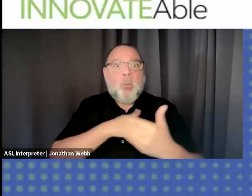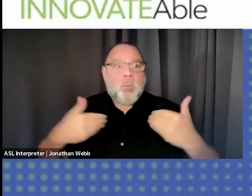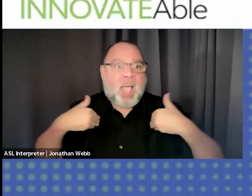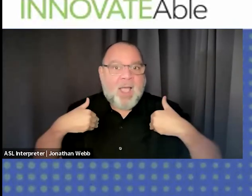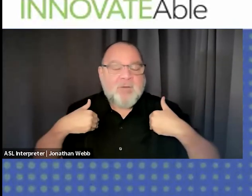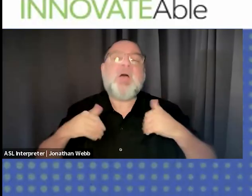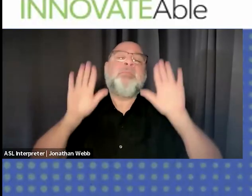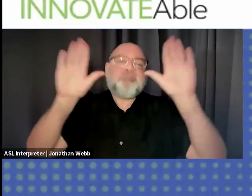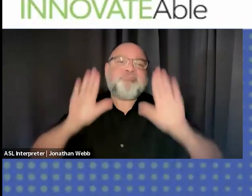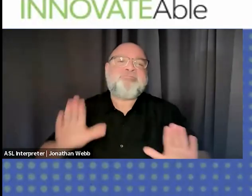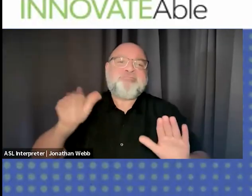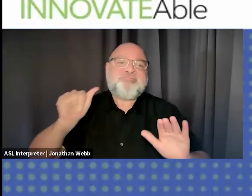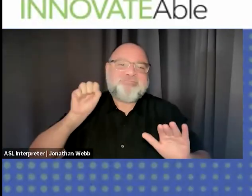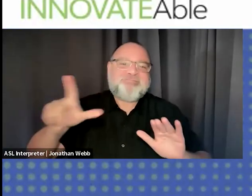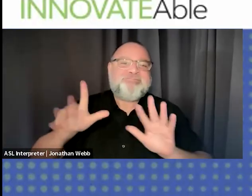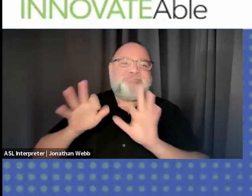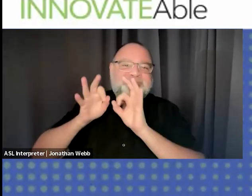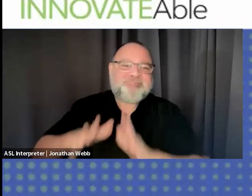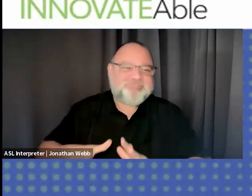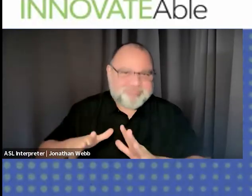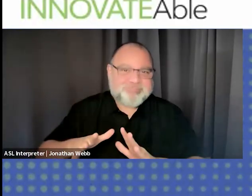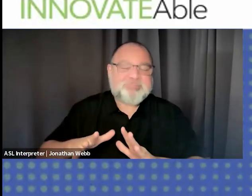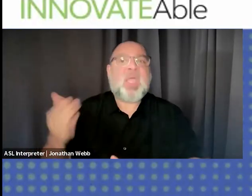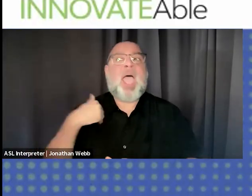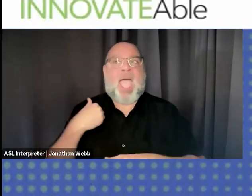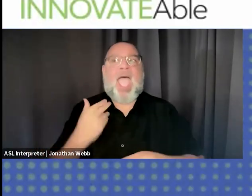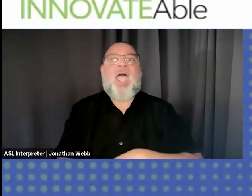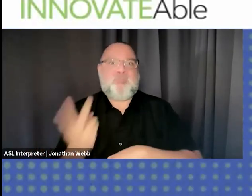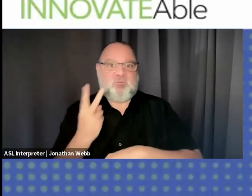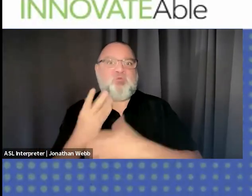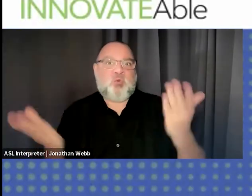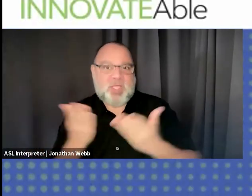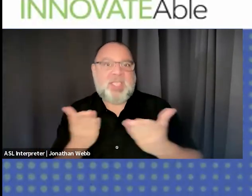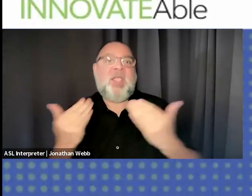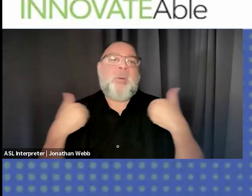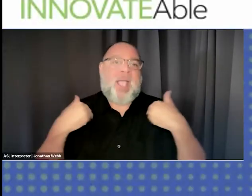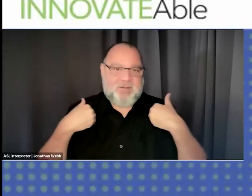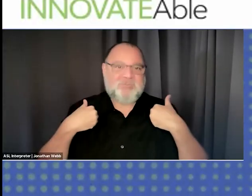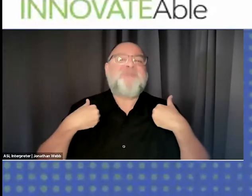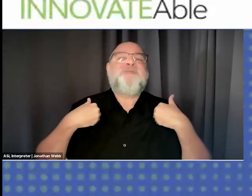wonderful ASL interpreters. We do have two on here. We have